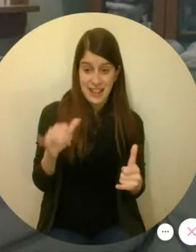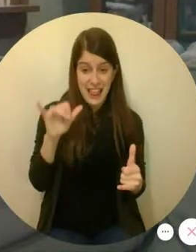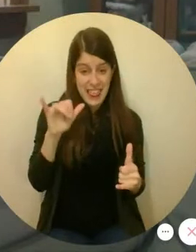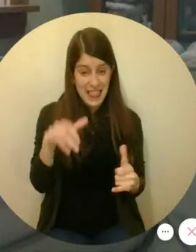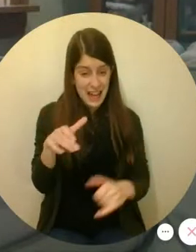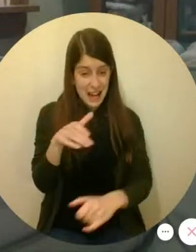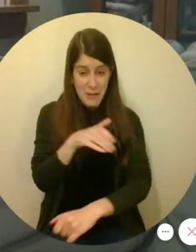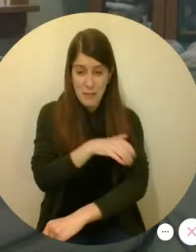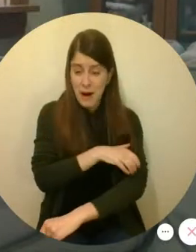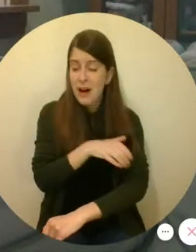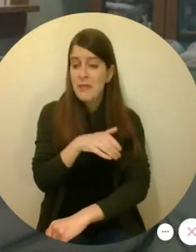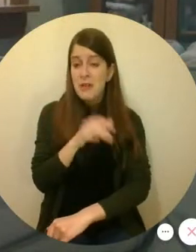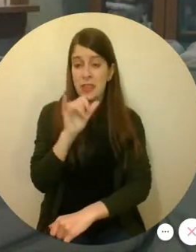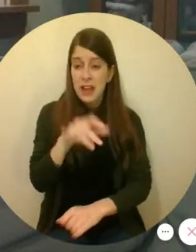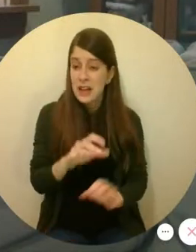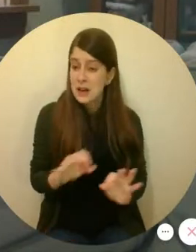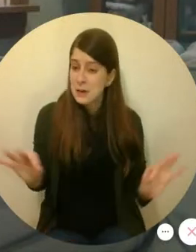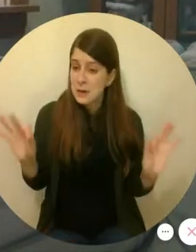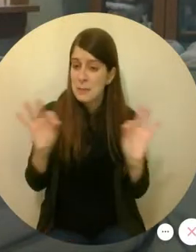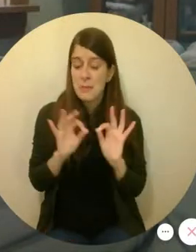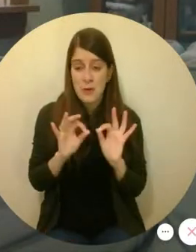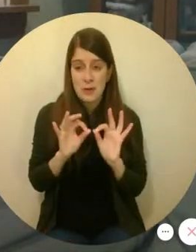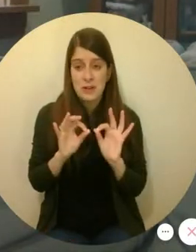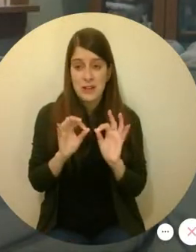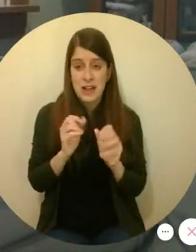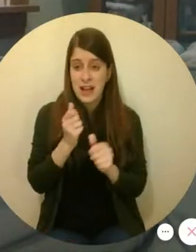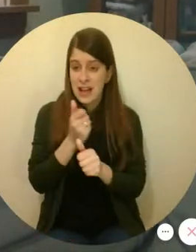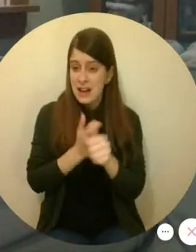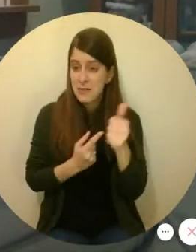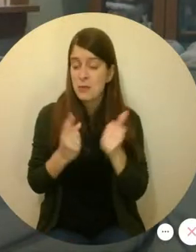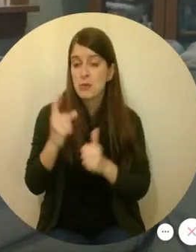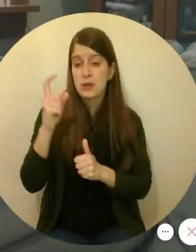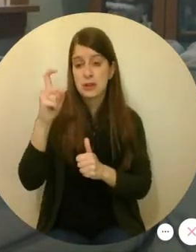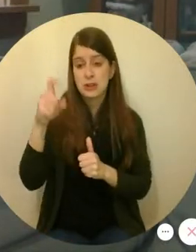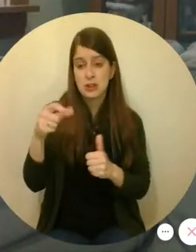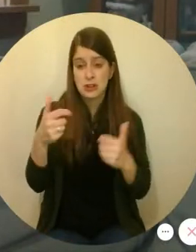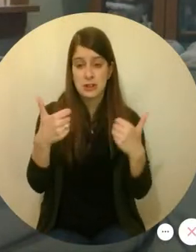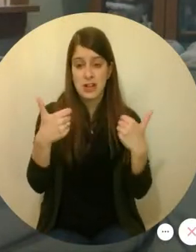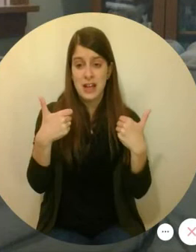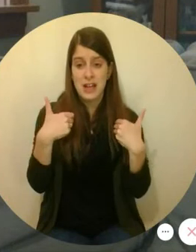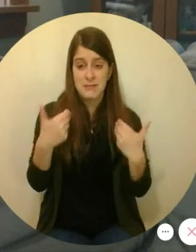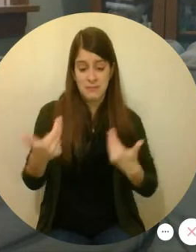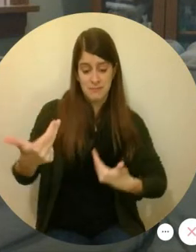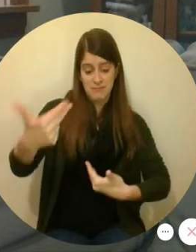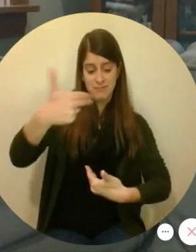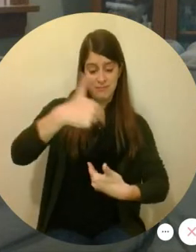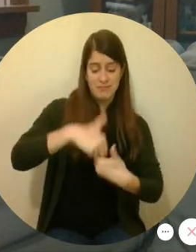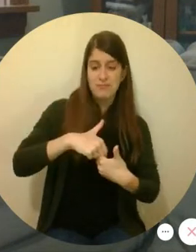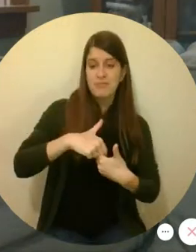so important, because everyone deserves to have a place and feel